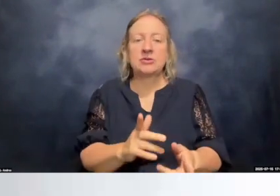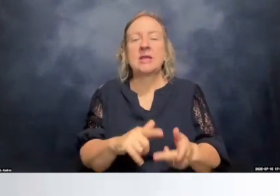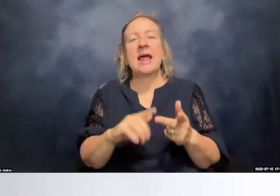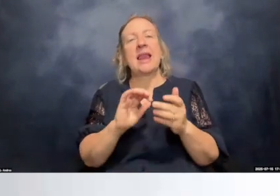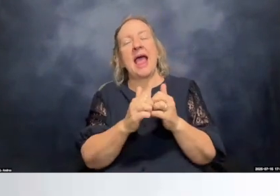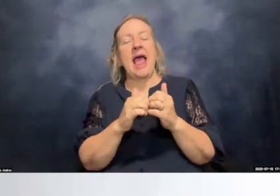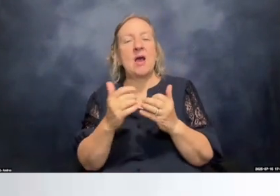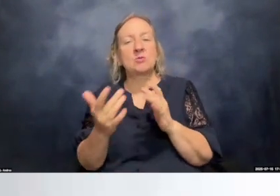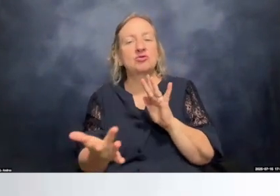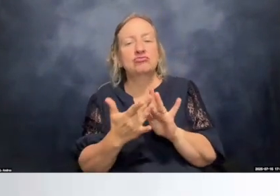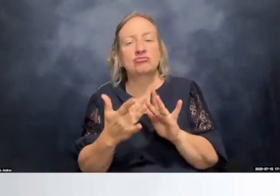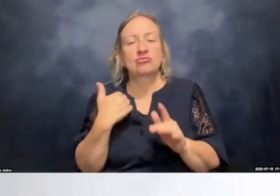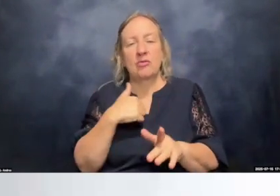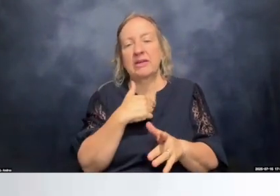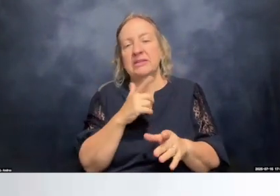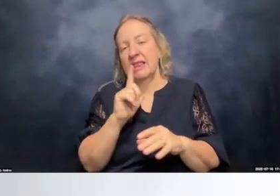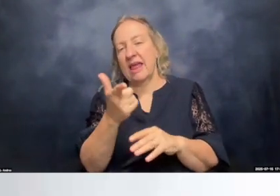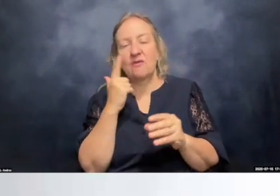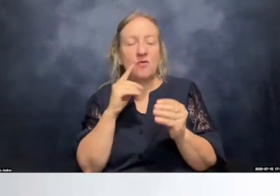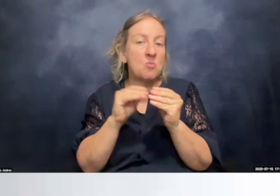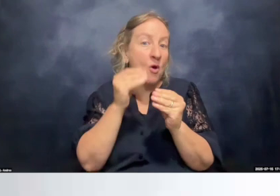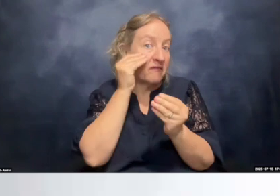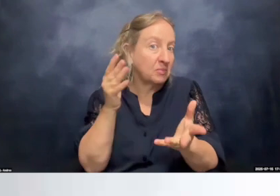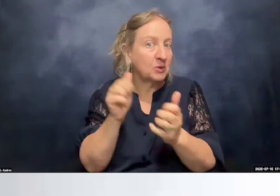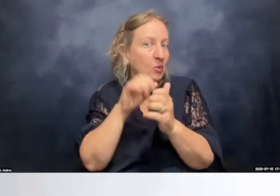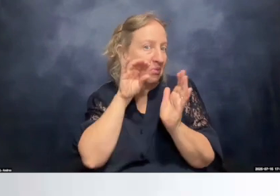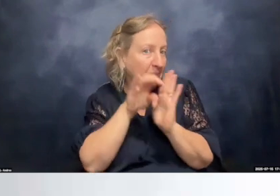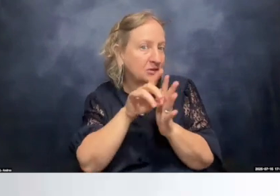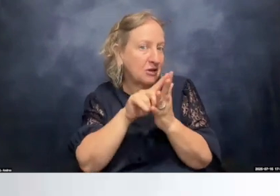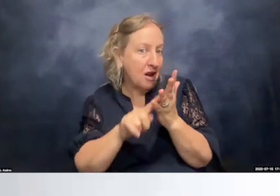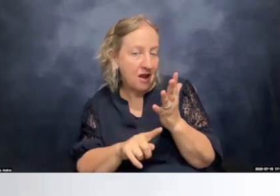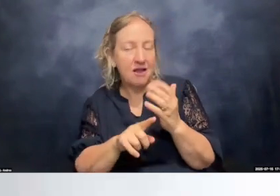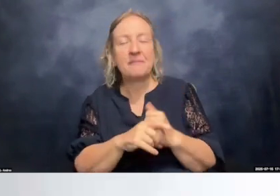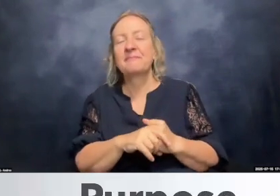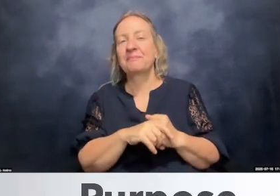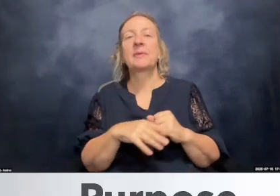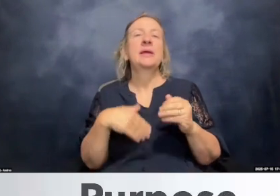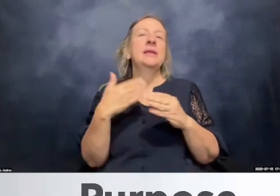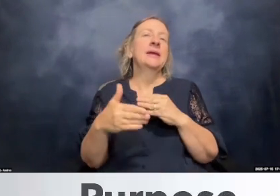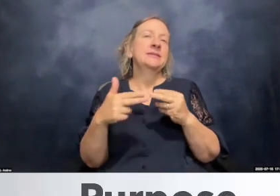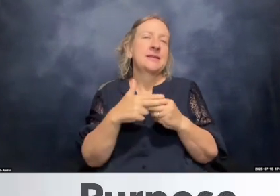with us afterwards for the full recap with pictures. Next slide, please.